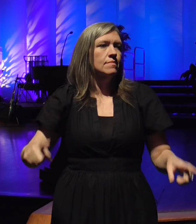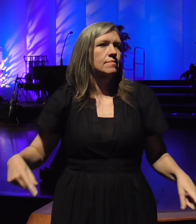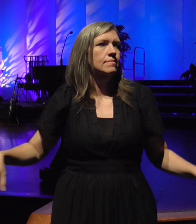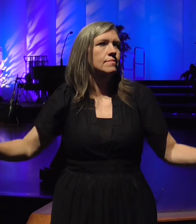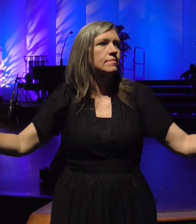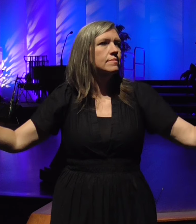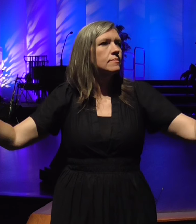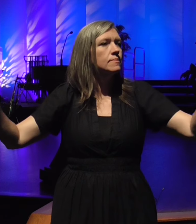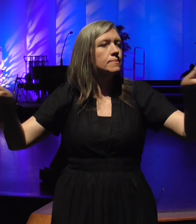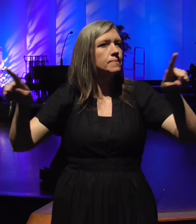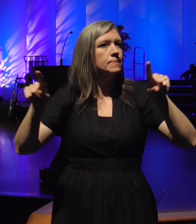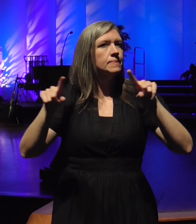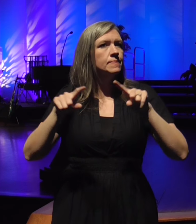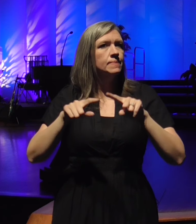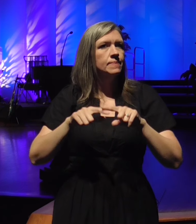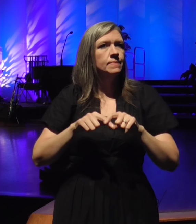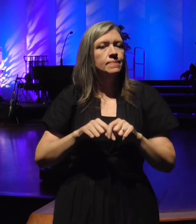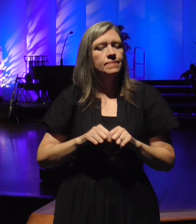wash